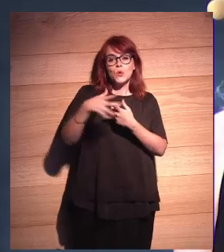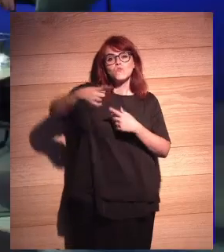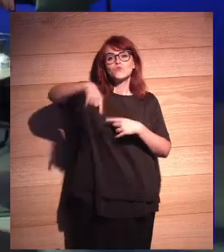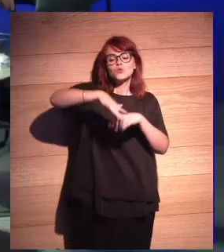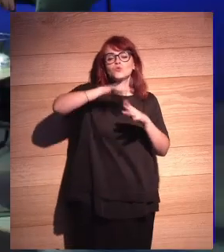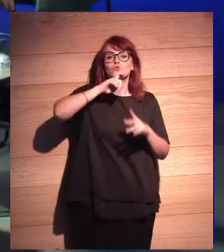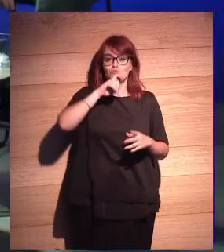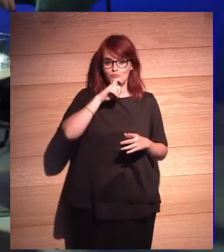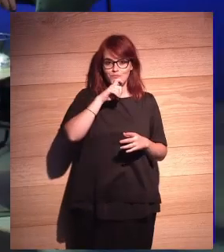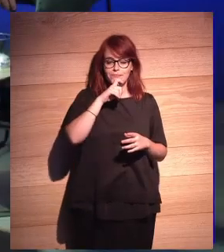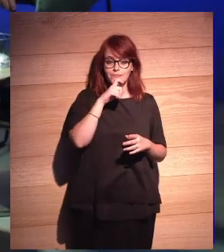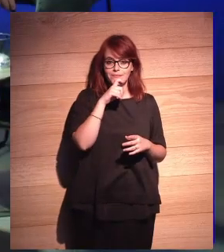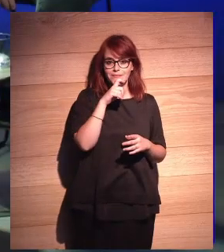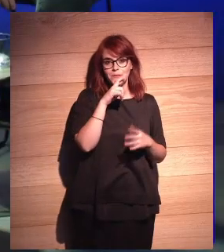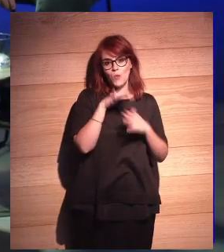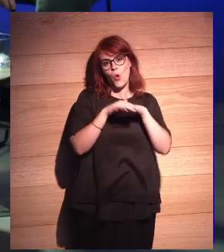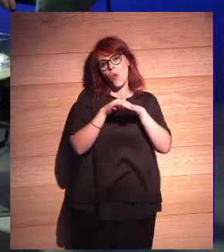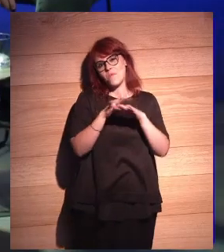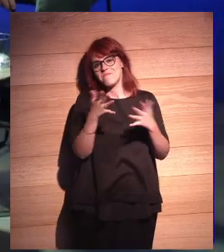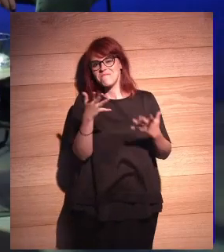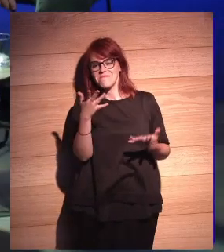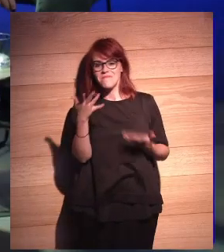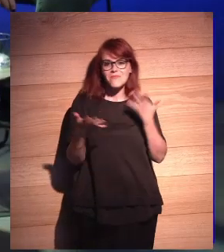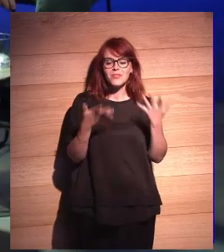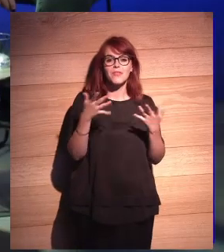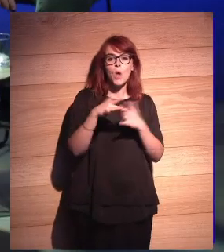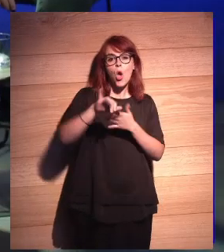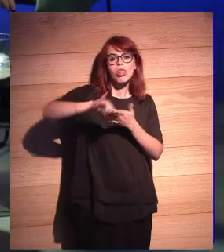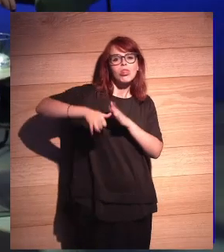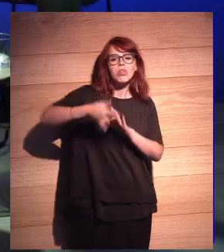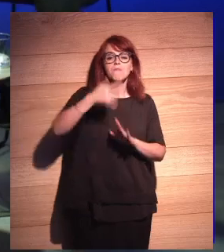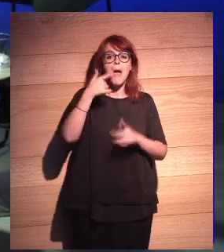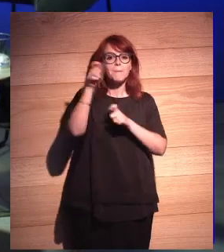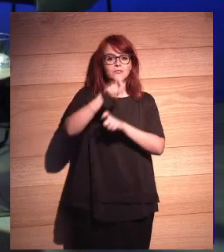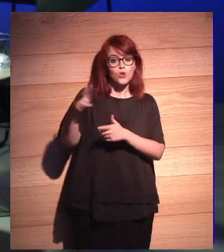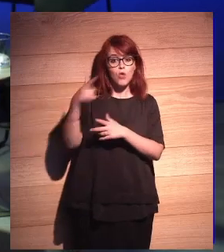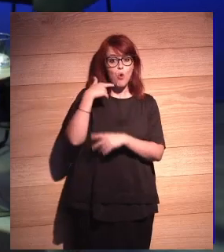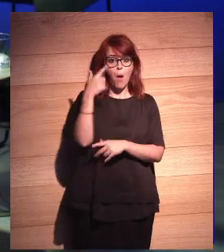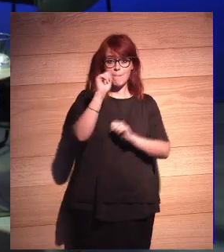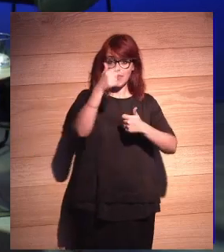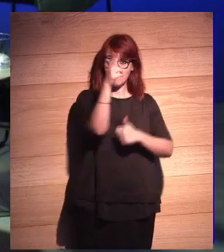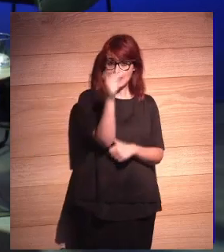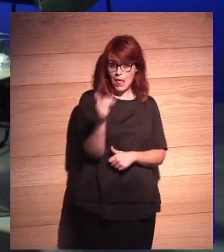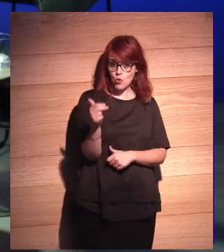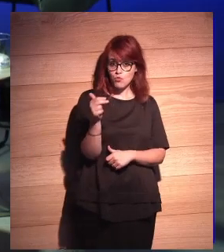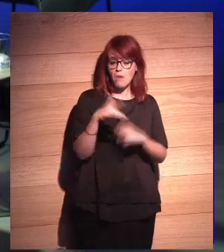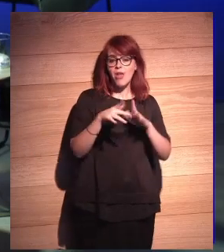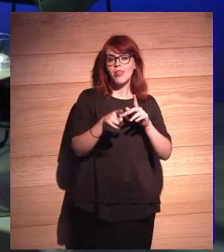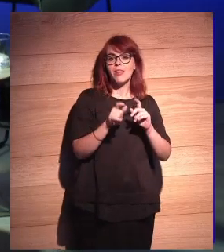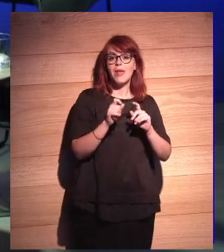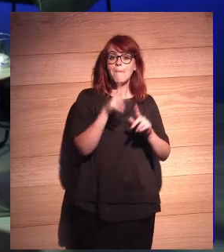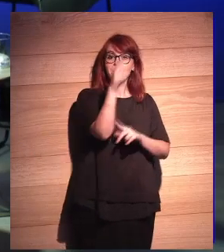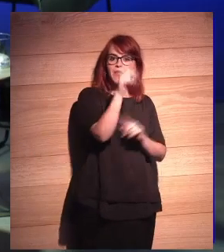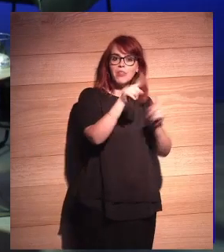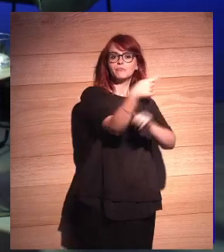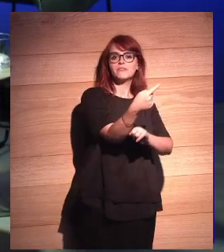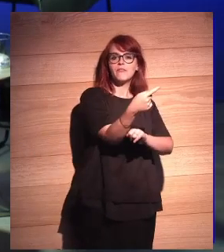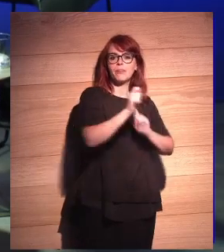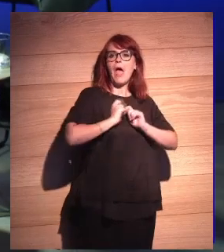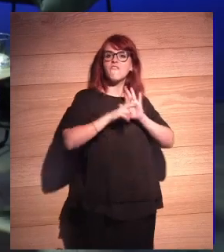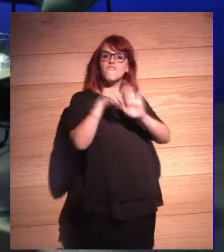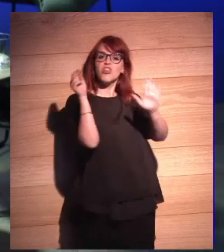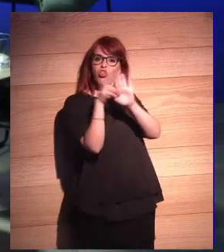how did you get close to technology? Well, you always find people who inspire you.